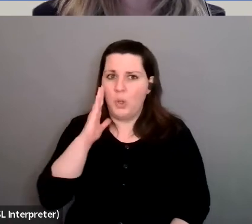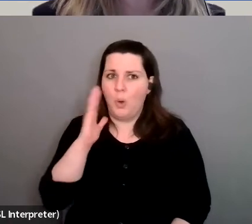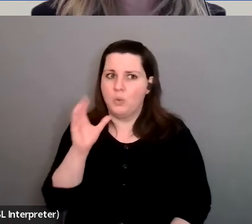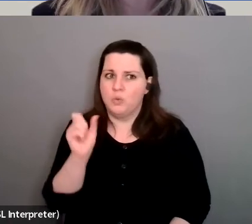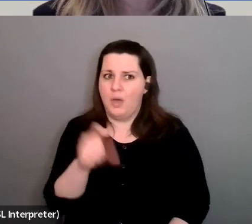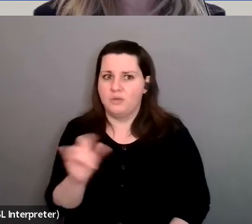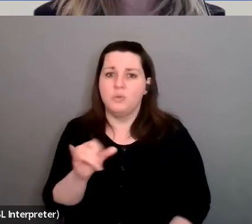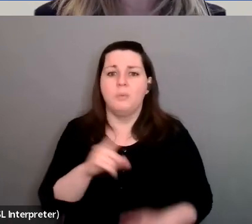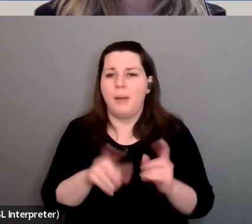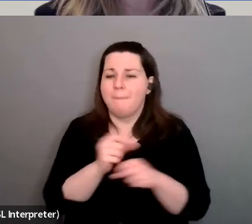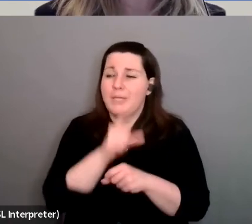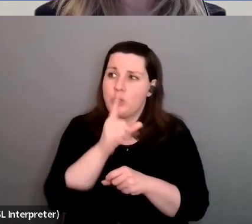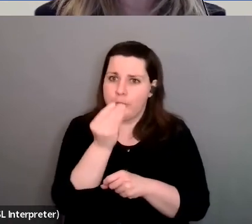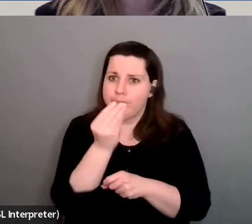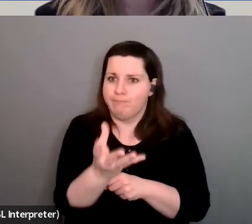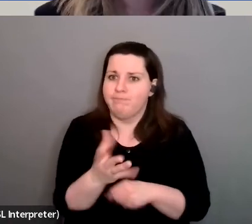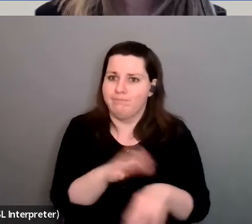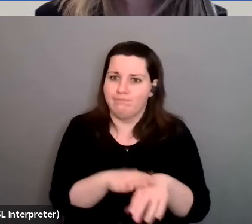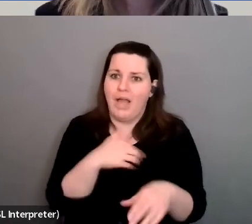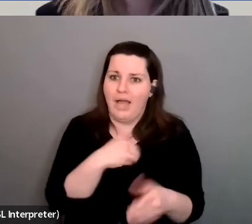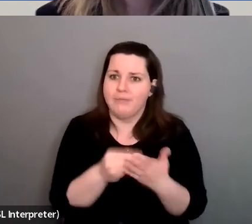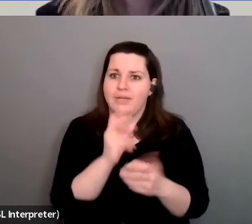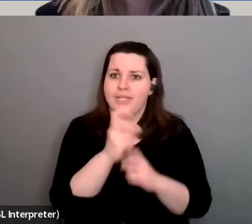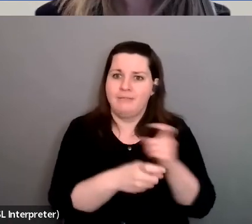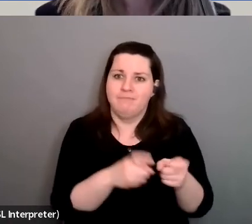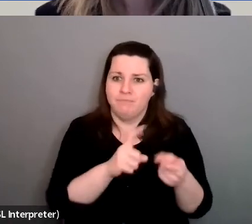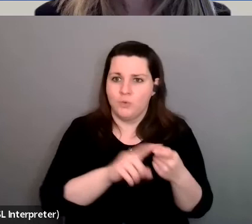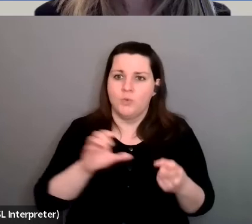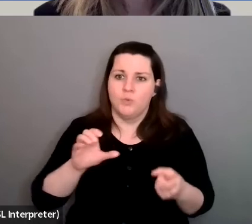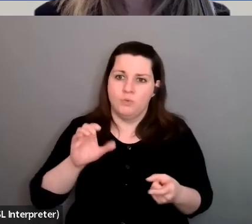well, but you'd want to make sure you let them know you made a contribution.